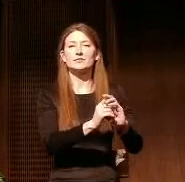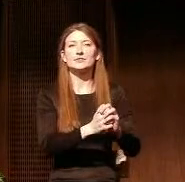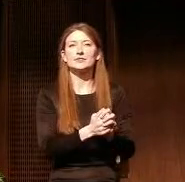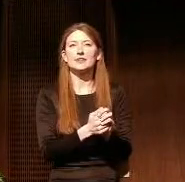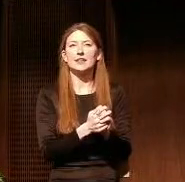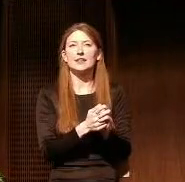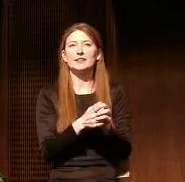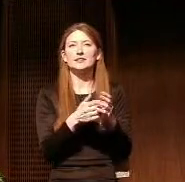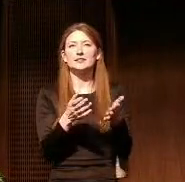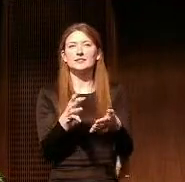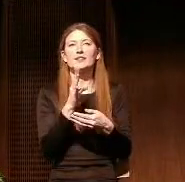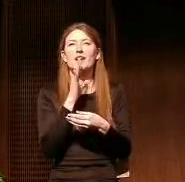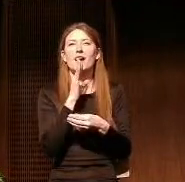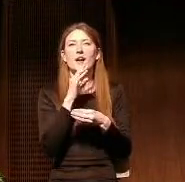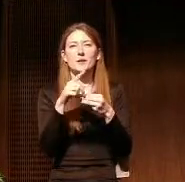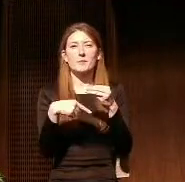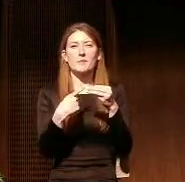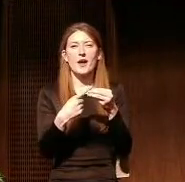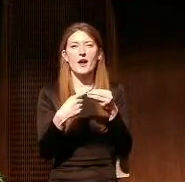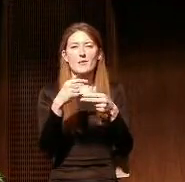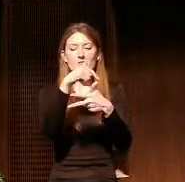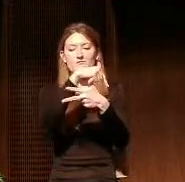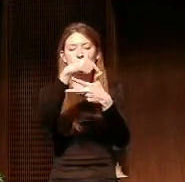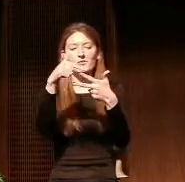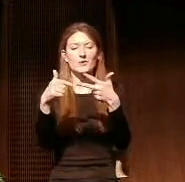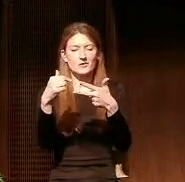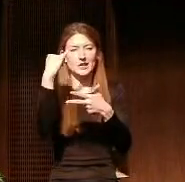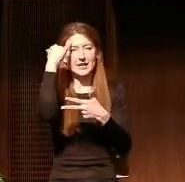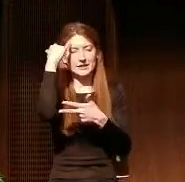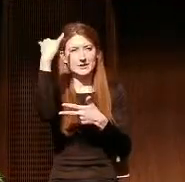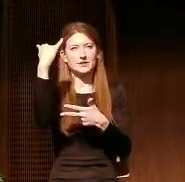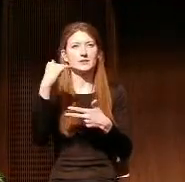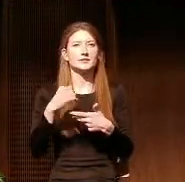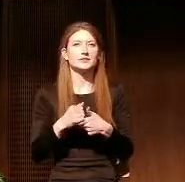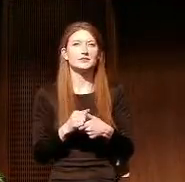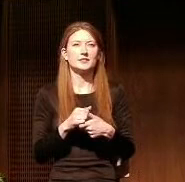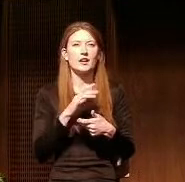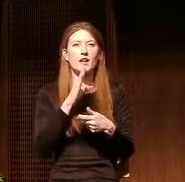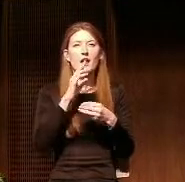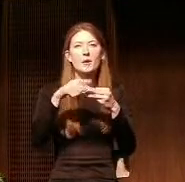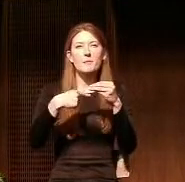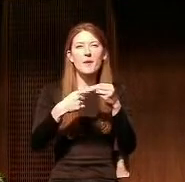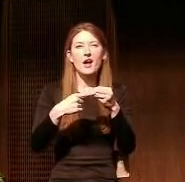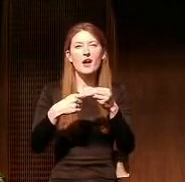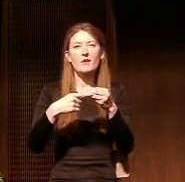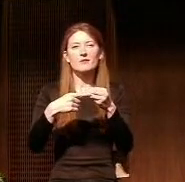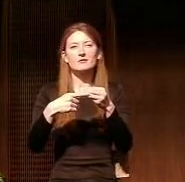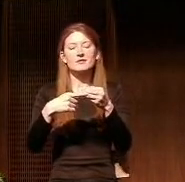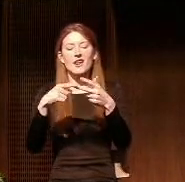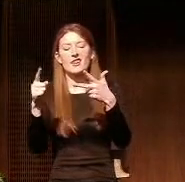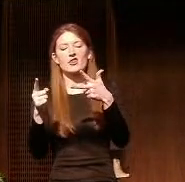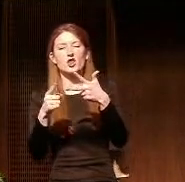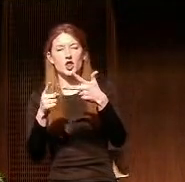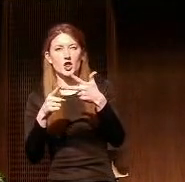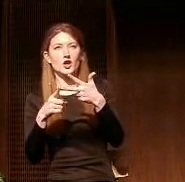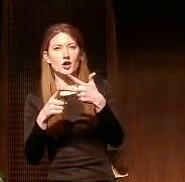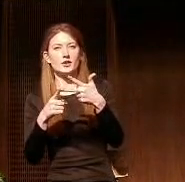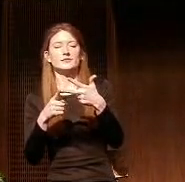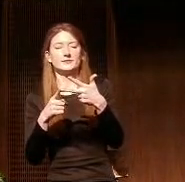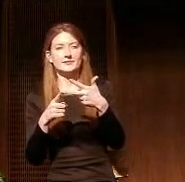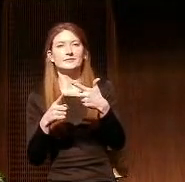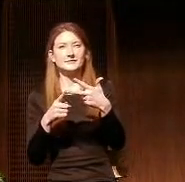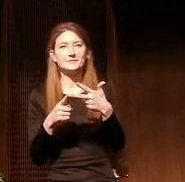Well, let's talk about those three ideas. We'll talk about the last one first.